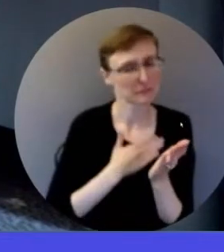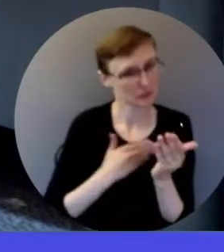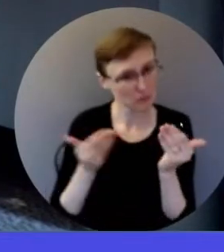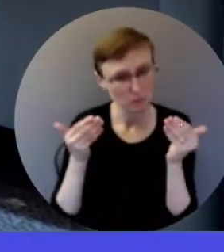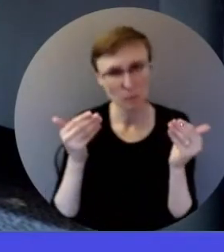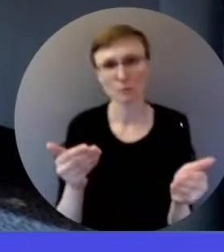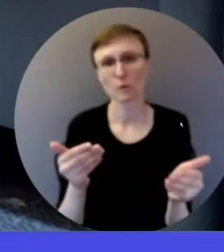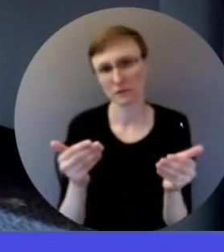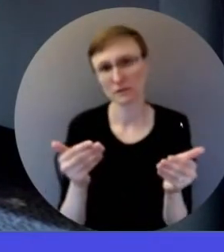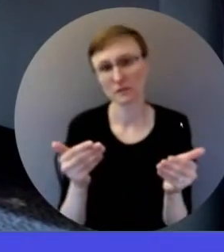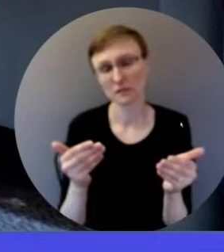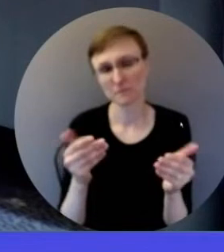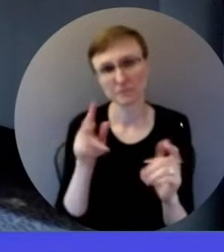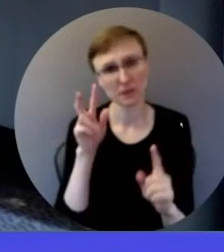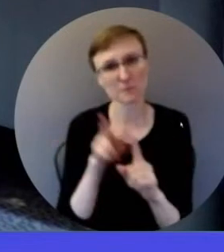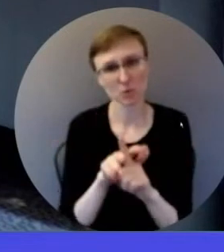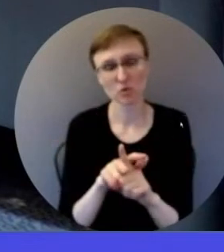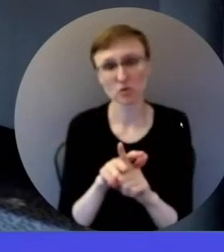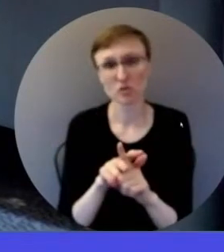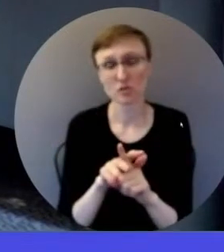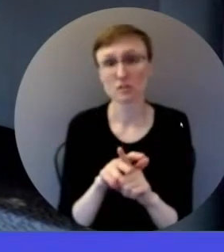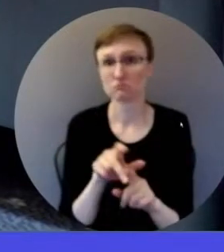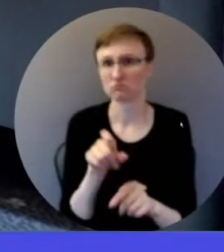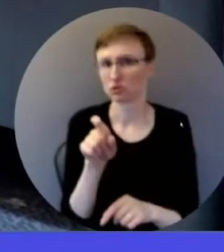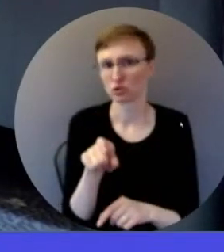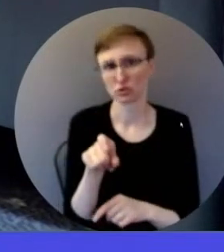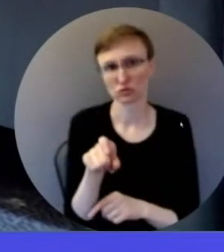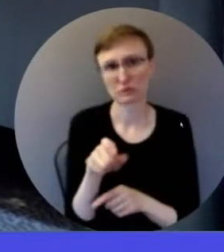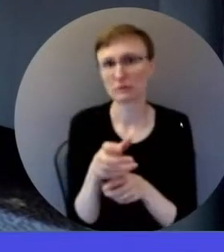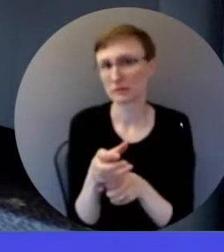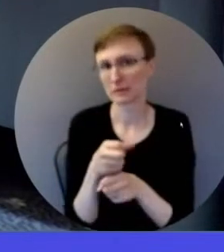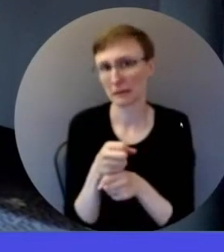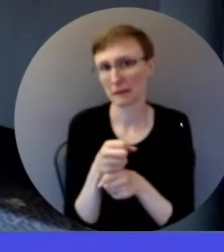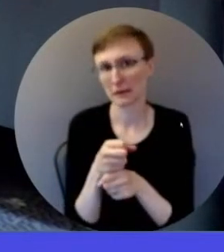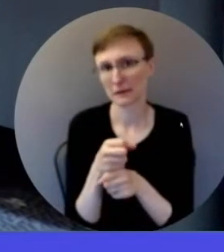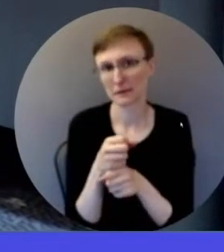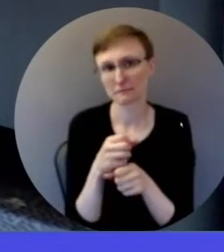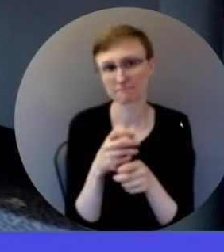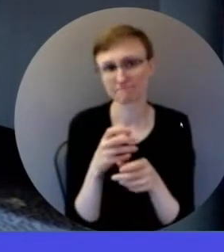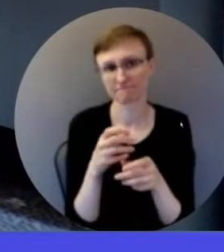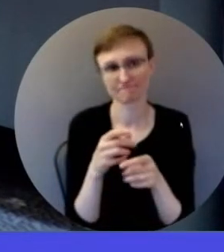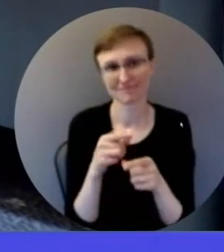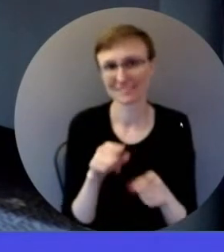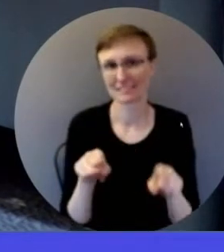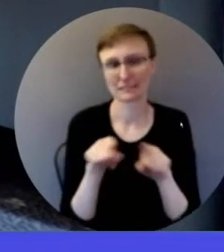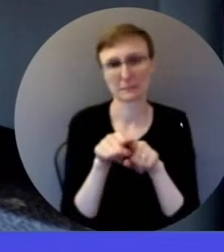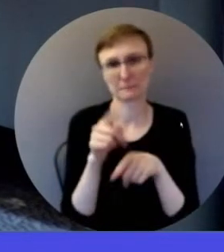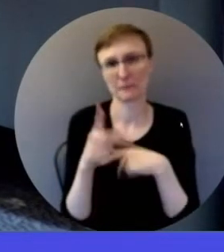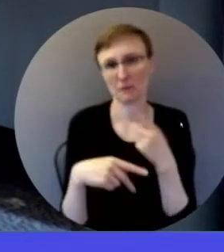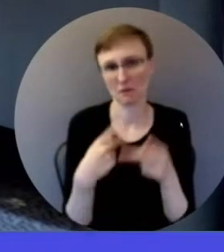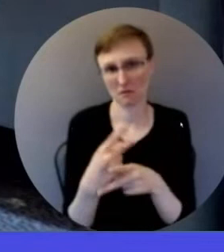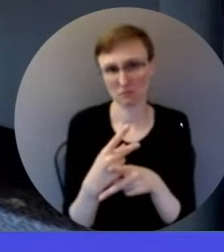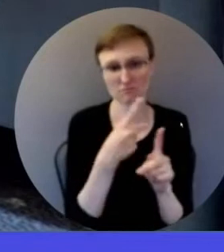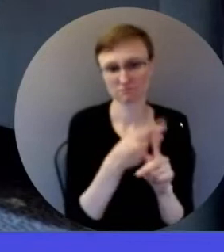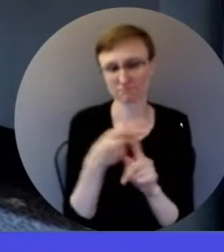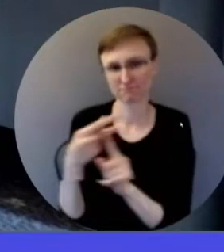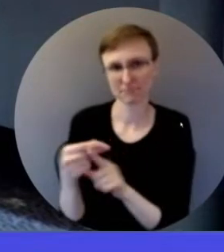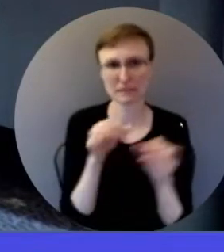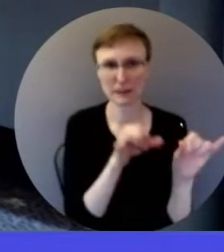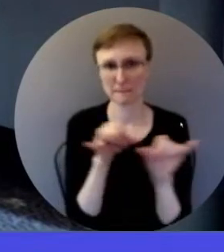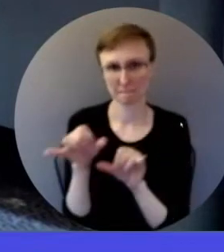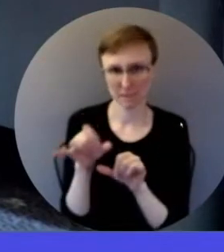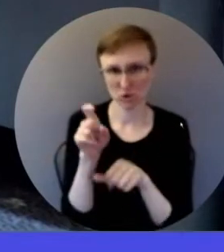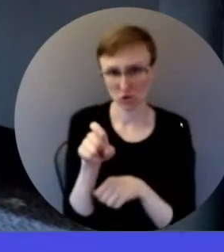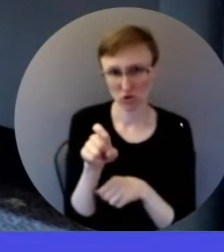more than likely you will be able to get the product that you initially got is the first option that we always do, and